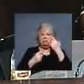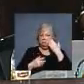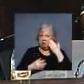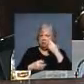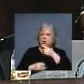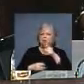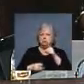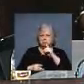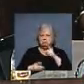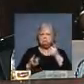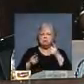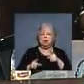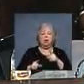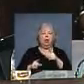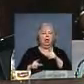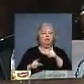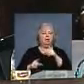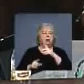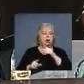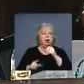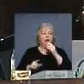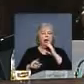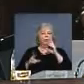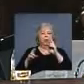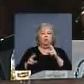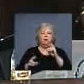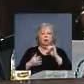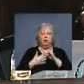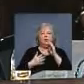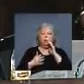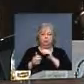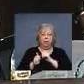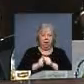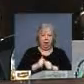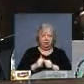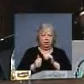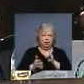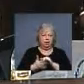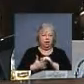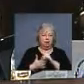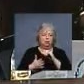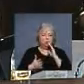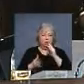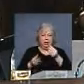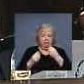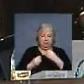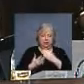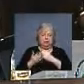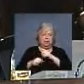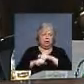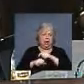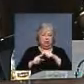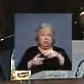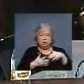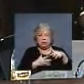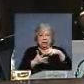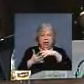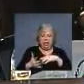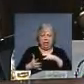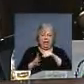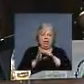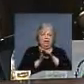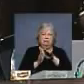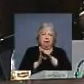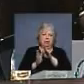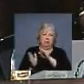and I appreciate that. And I'm hopeful that it will pass, and that will give us some time to study the area and develop a